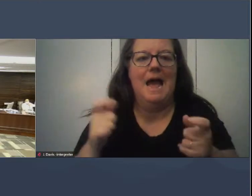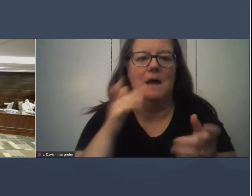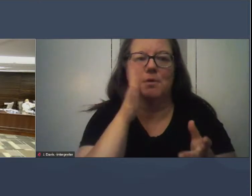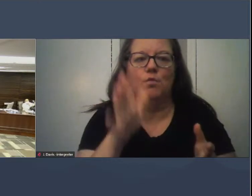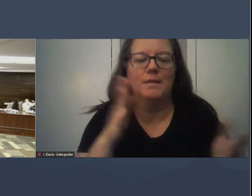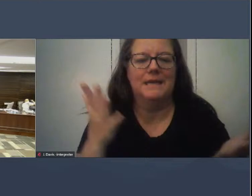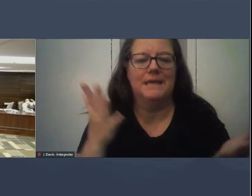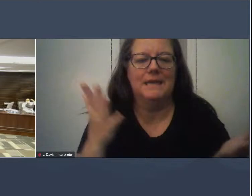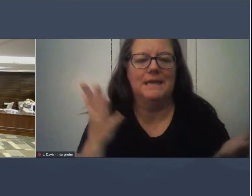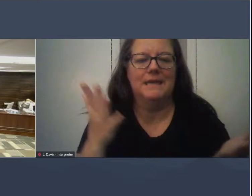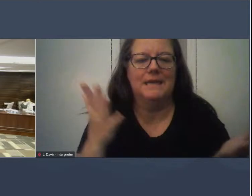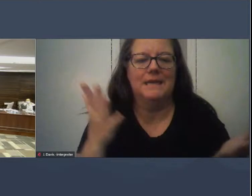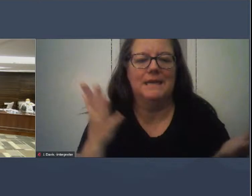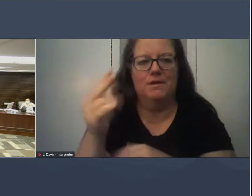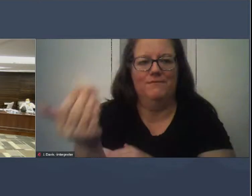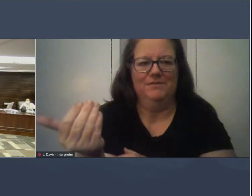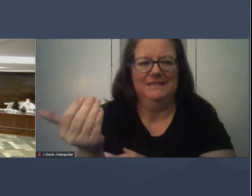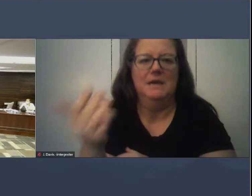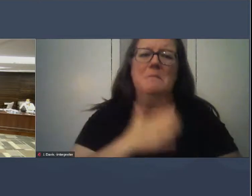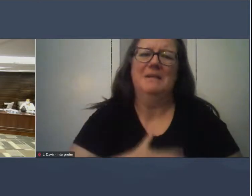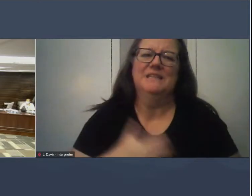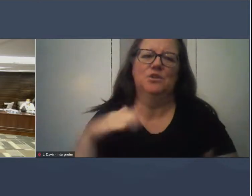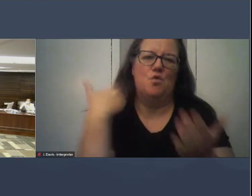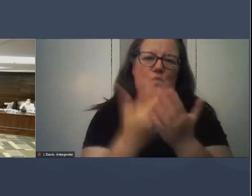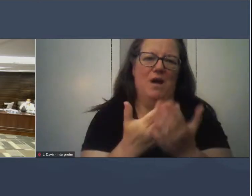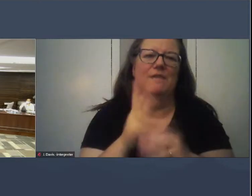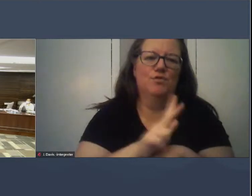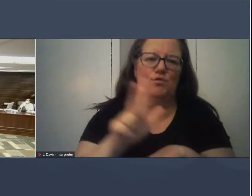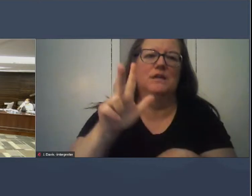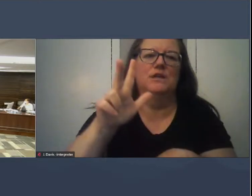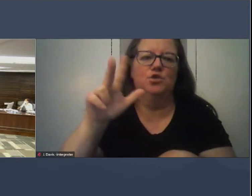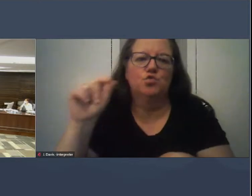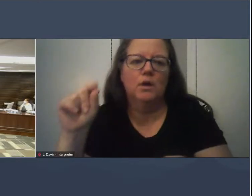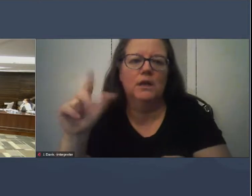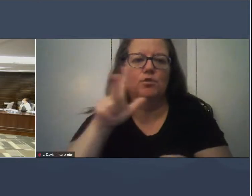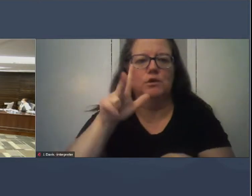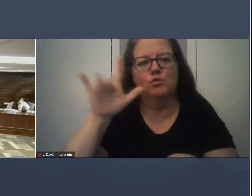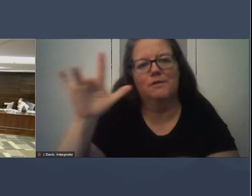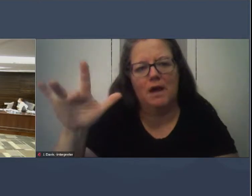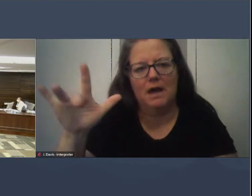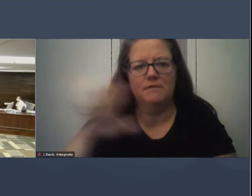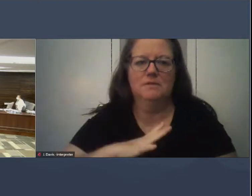are hot and everything. But if y'all get there at 3:20, 3:25, I'd appreciate it. Just make sure we're good. And